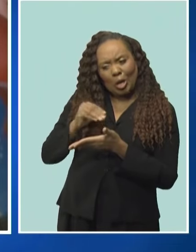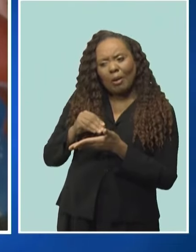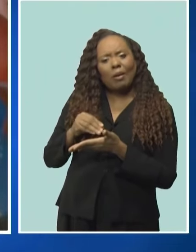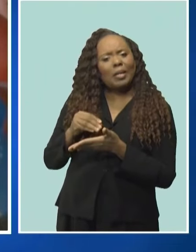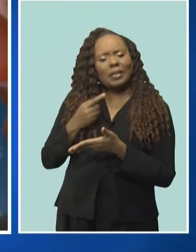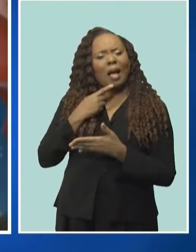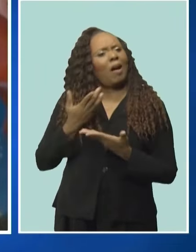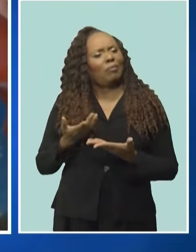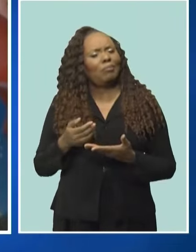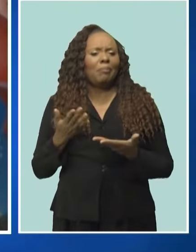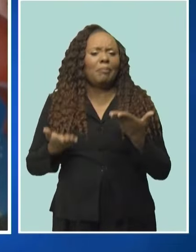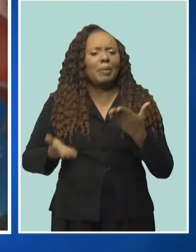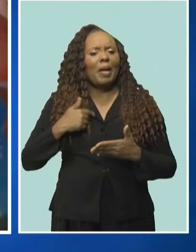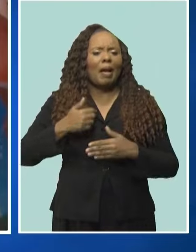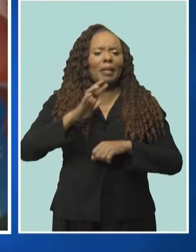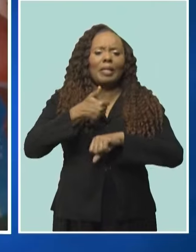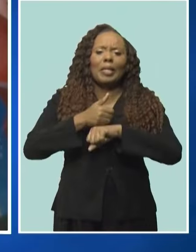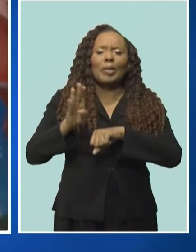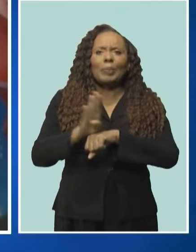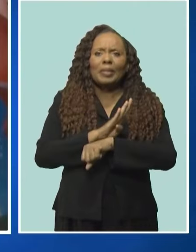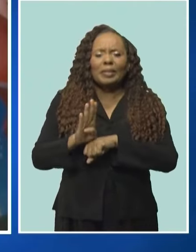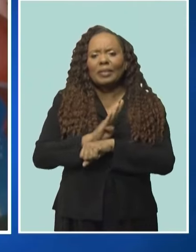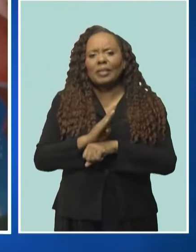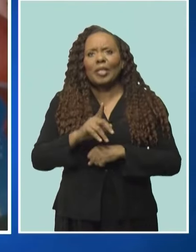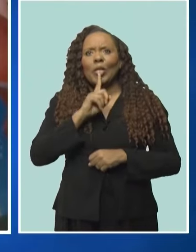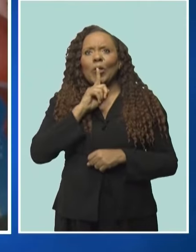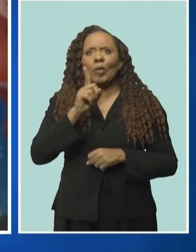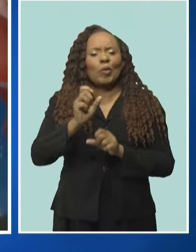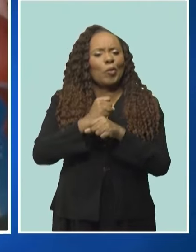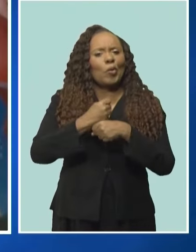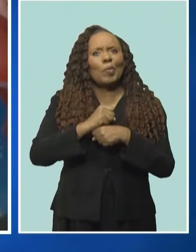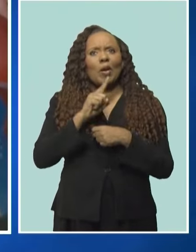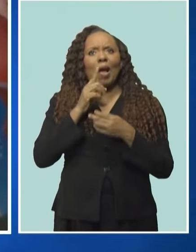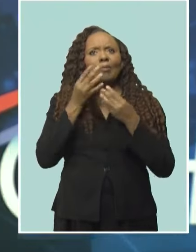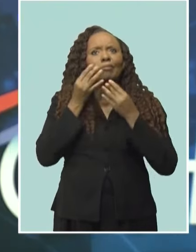our environment and do something creative and yummy.